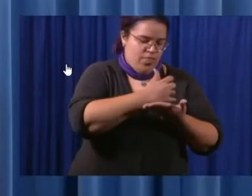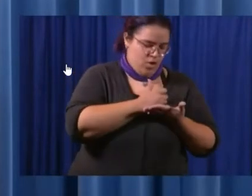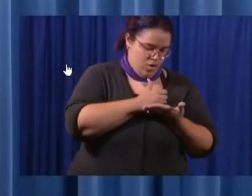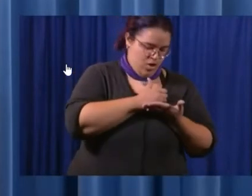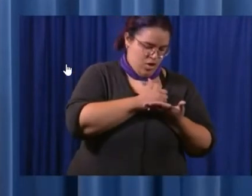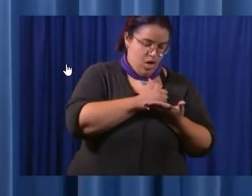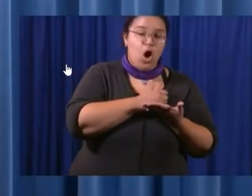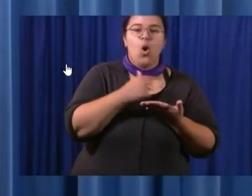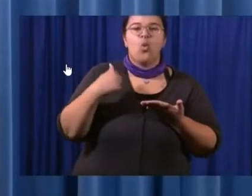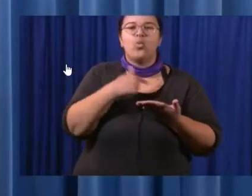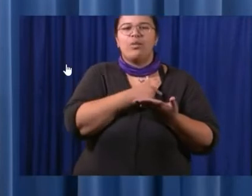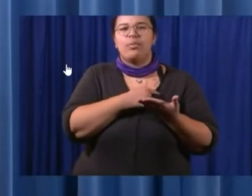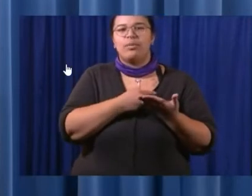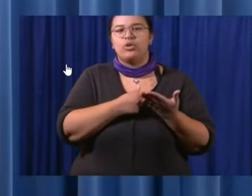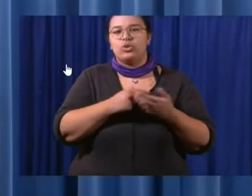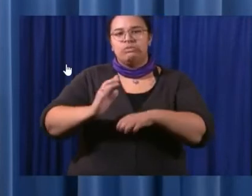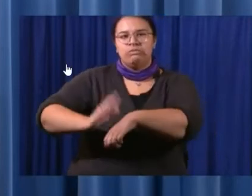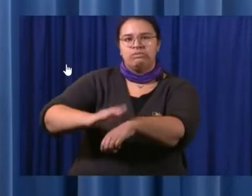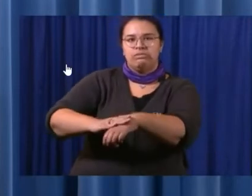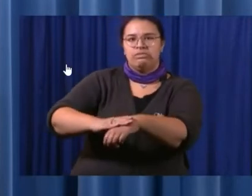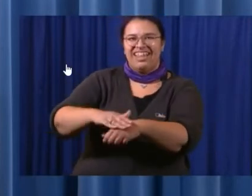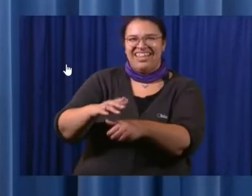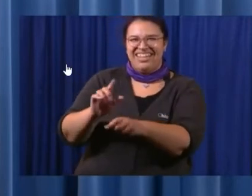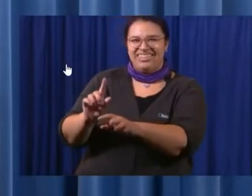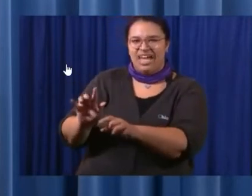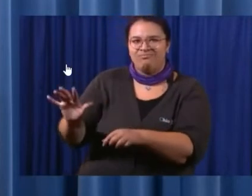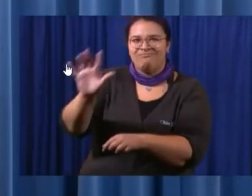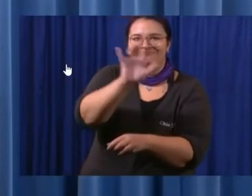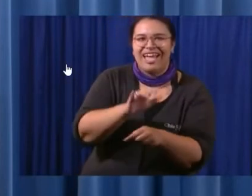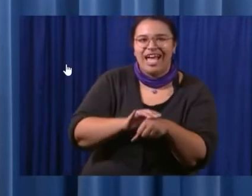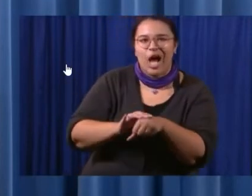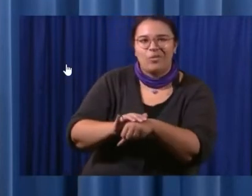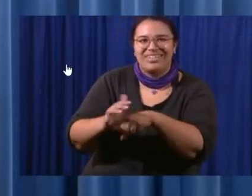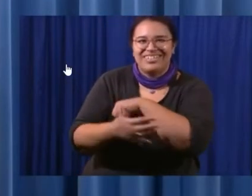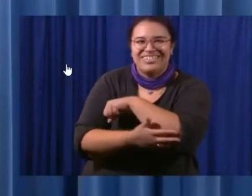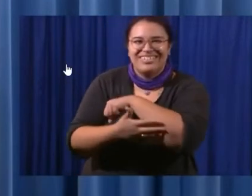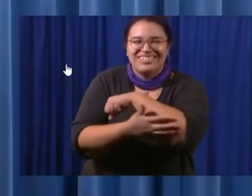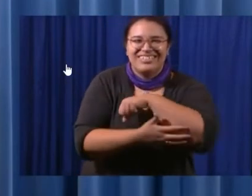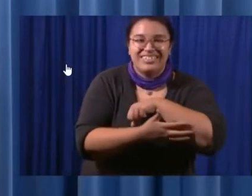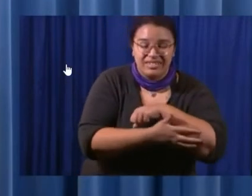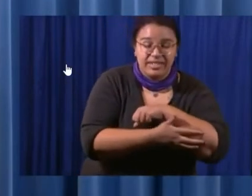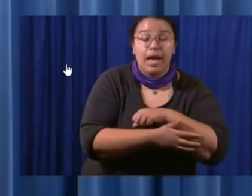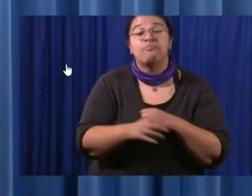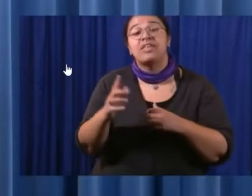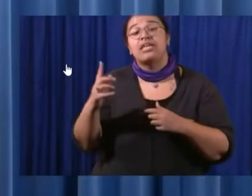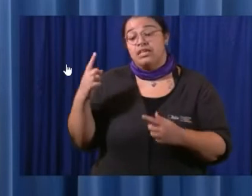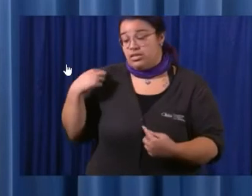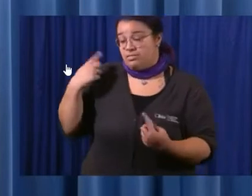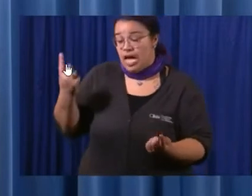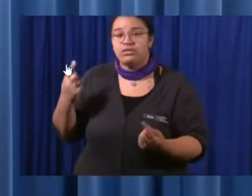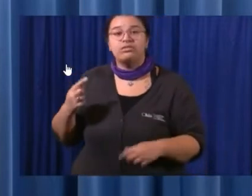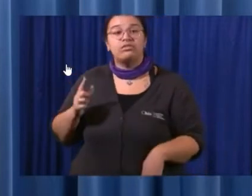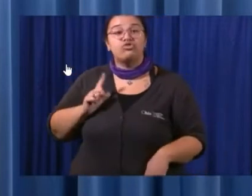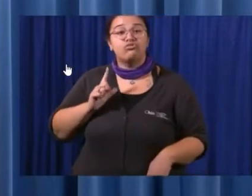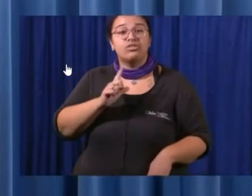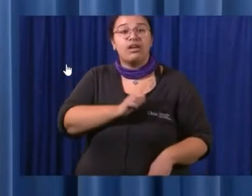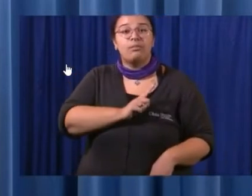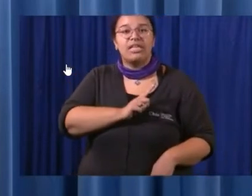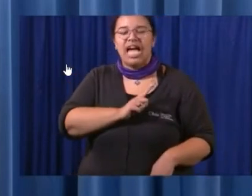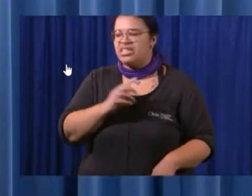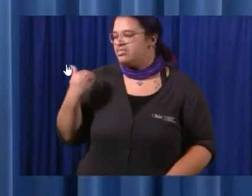appropriate action. This is something that, quite candidly, that many members of the General Assembly have talked to me about in the past and requested that we be able to